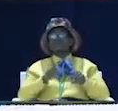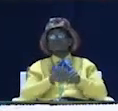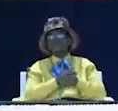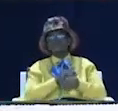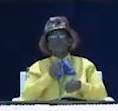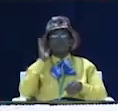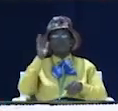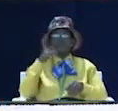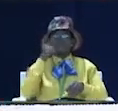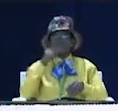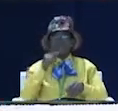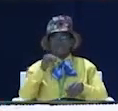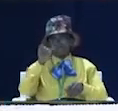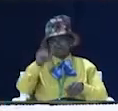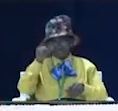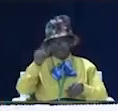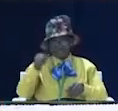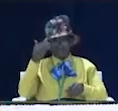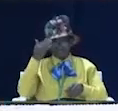here.